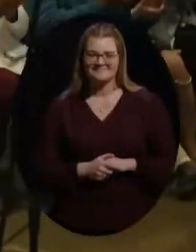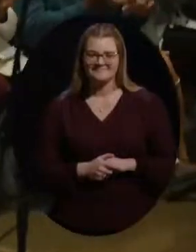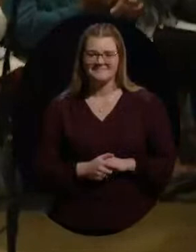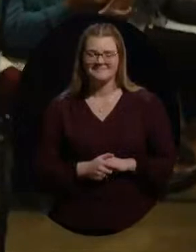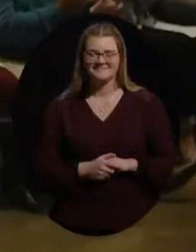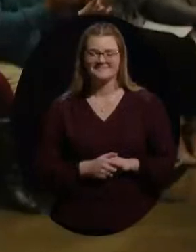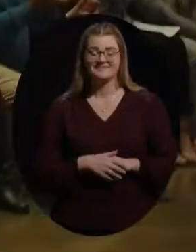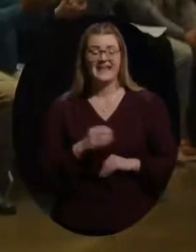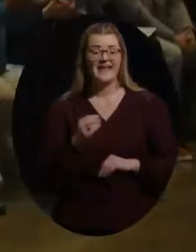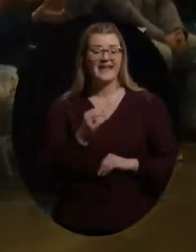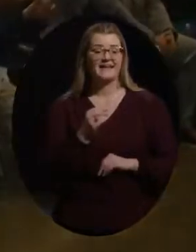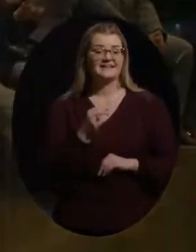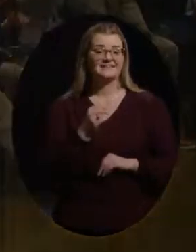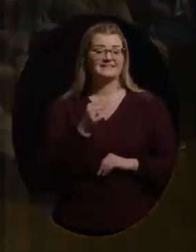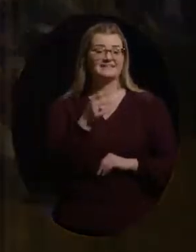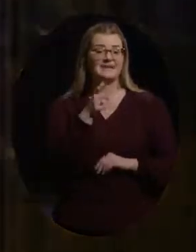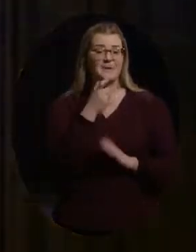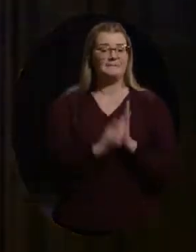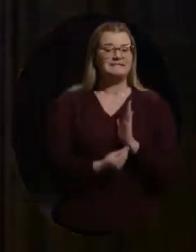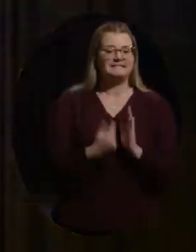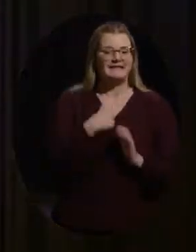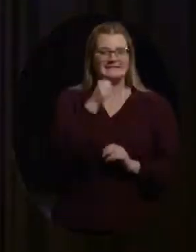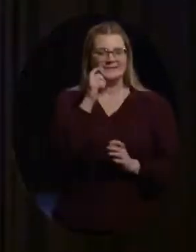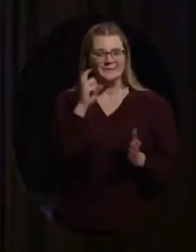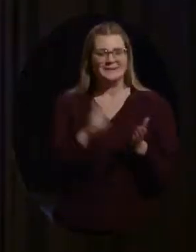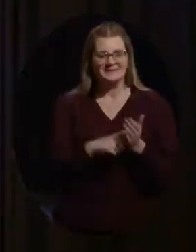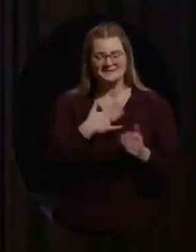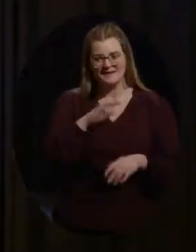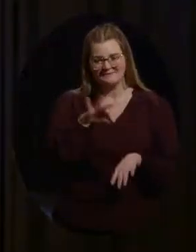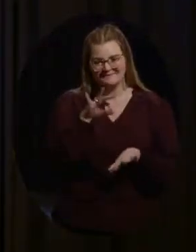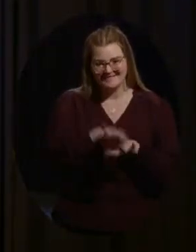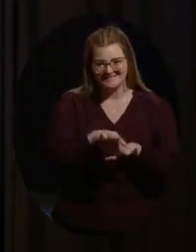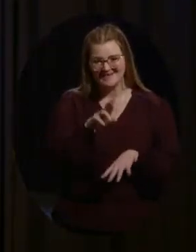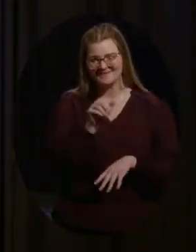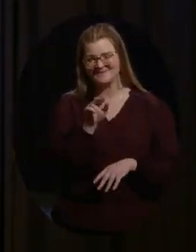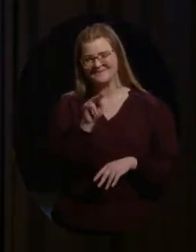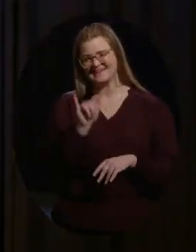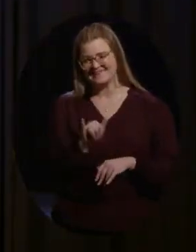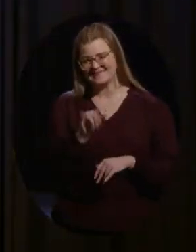And if I will be remiss if I didn't recognize my fiance, Brandy Washington.